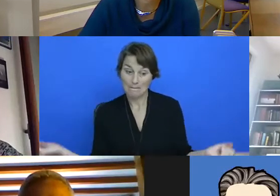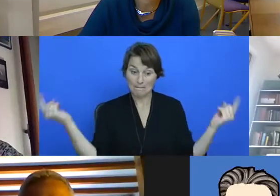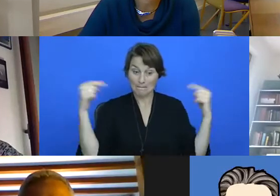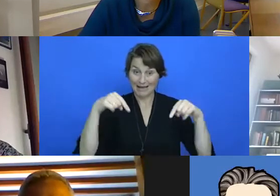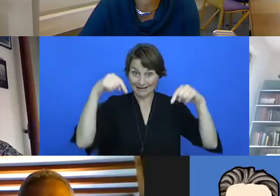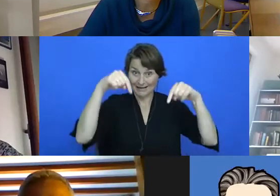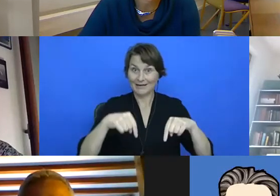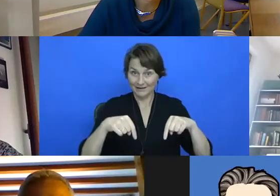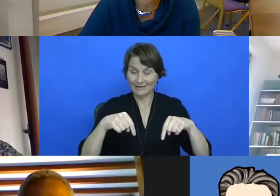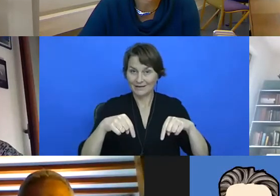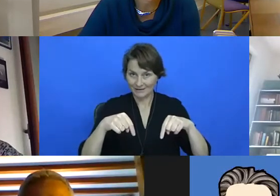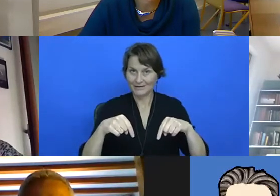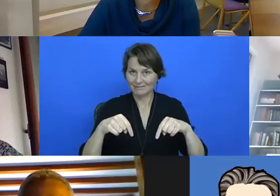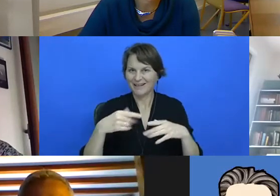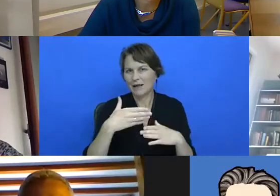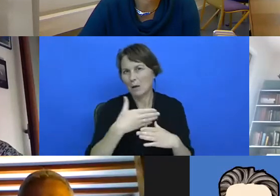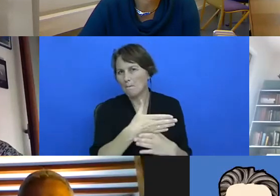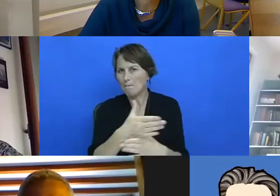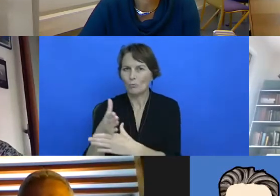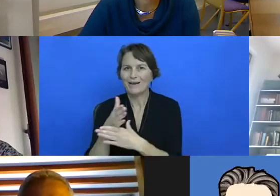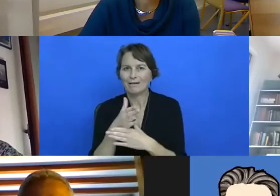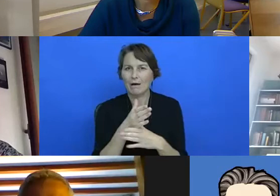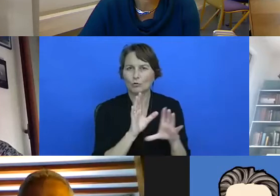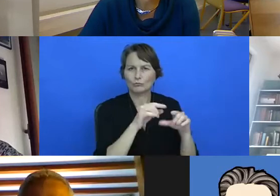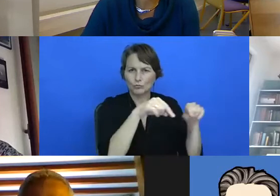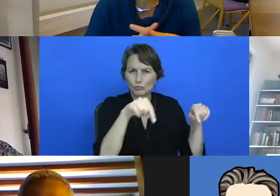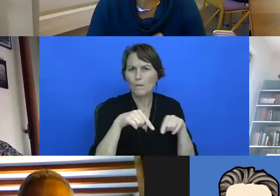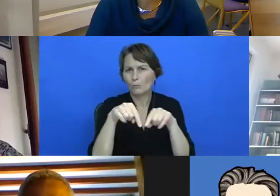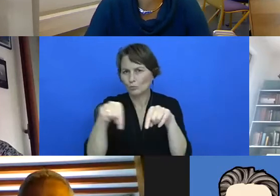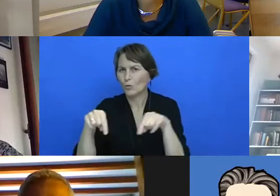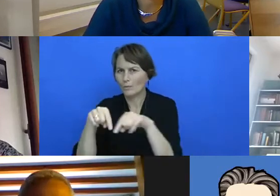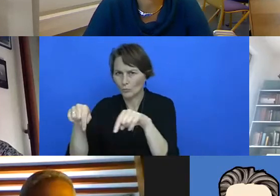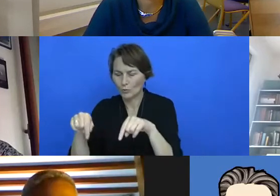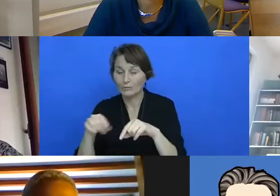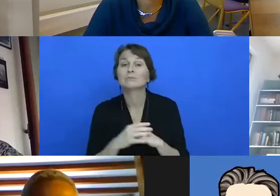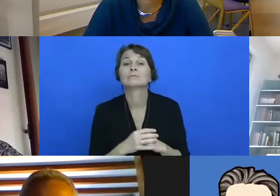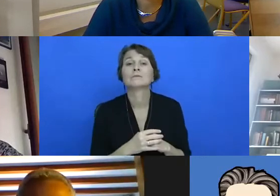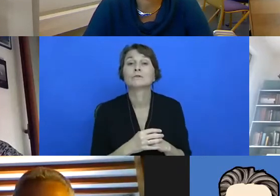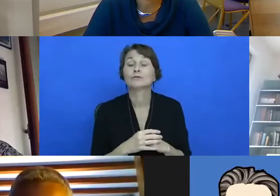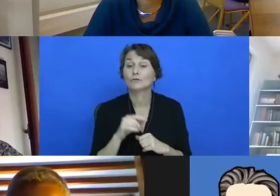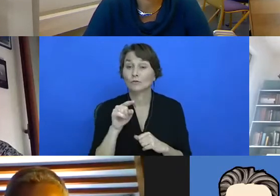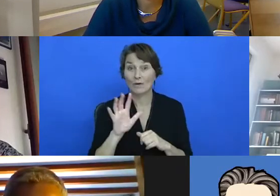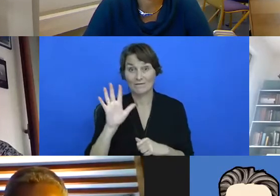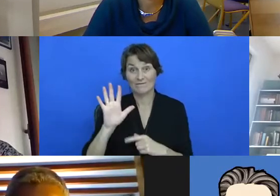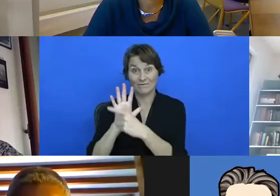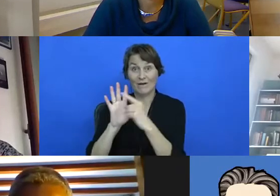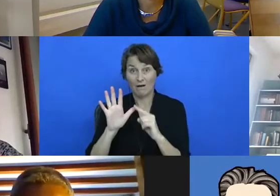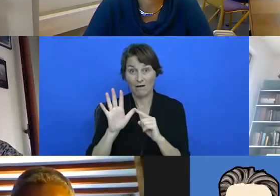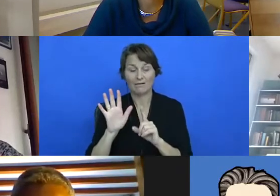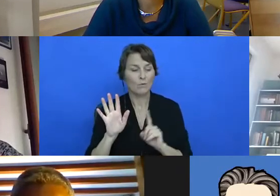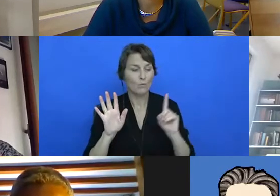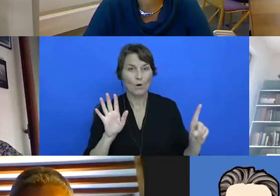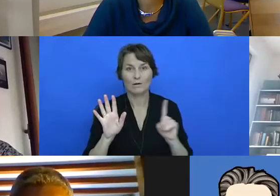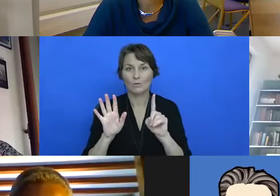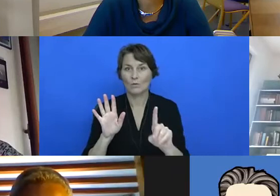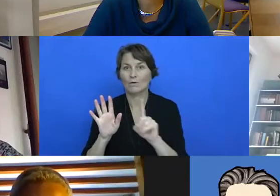groups, so-called breakout rooms, each with one of the panel discussants, before we come together as a group